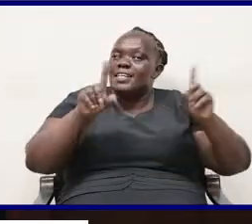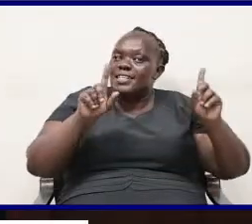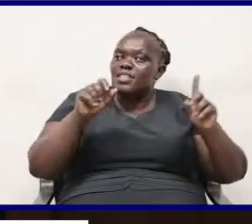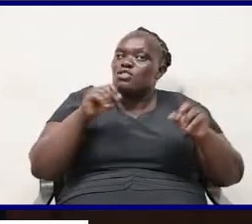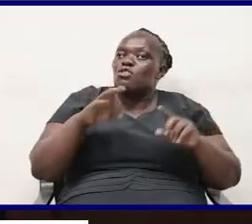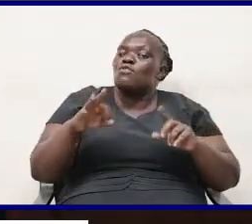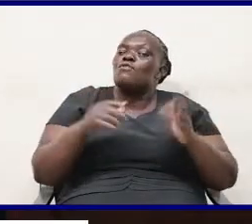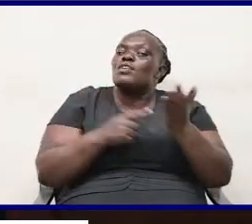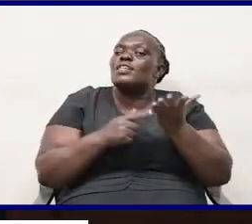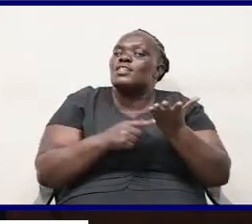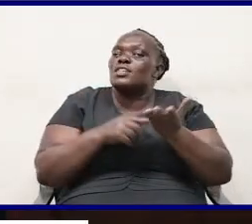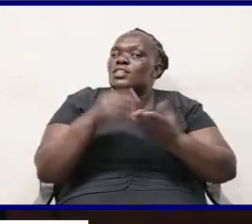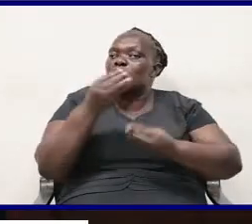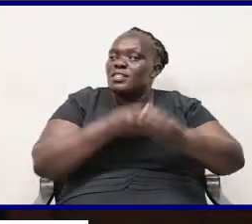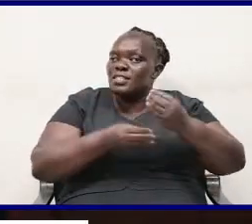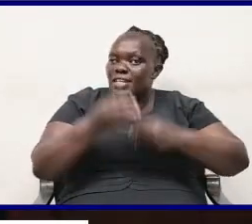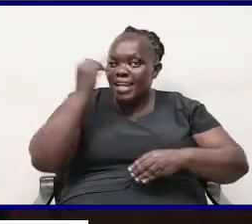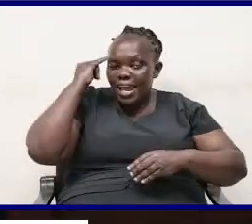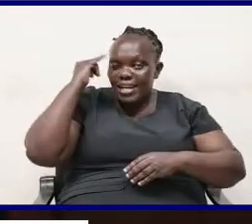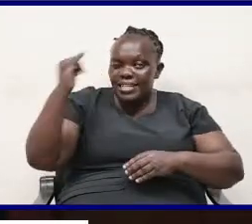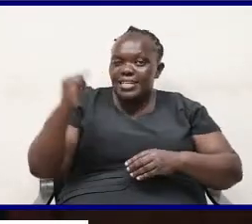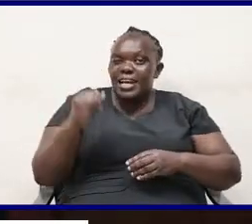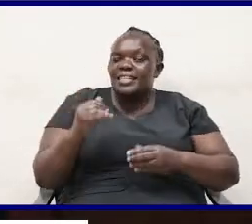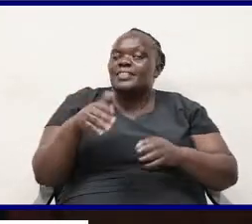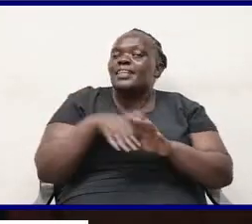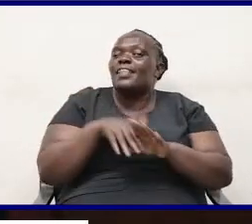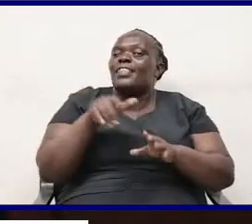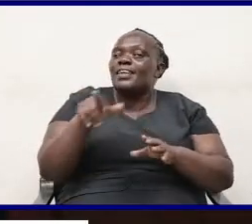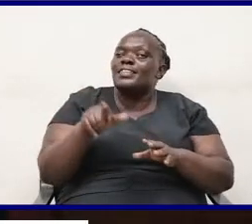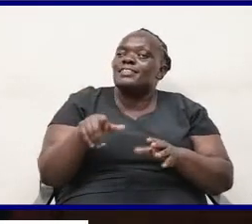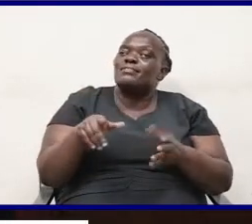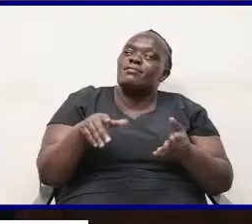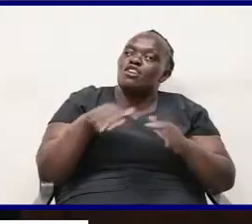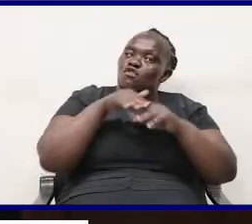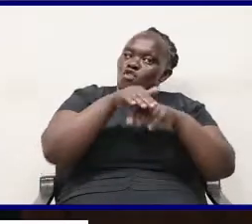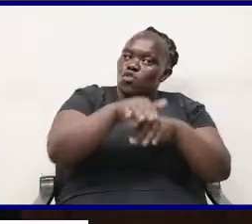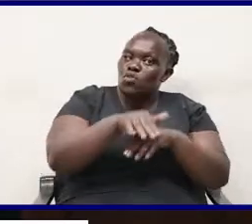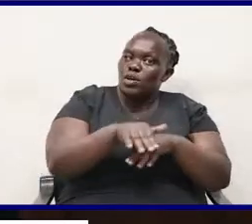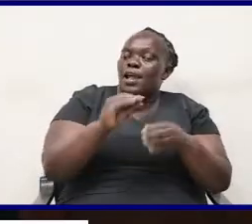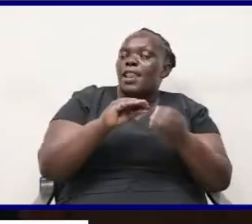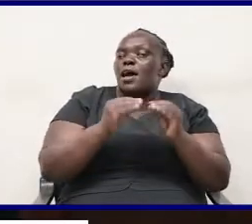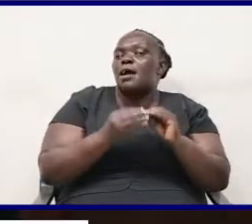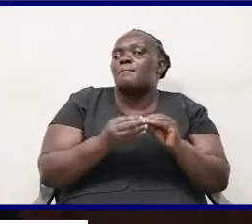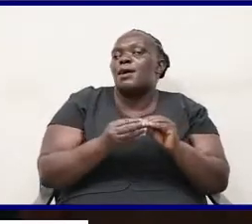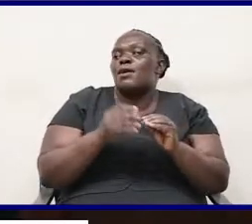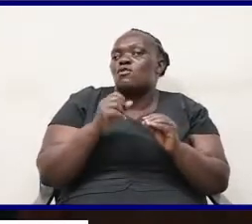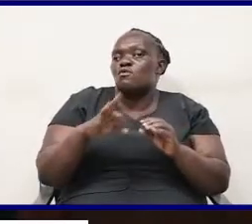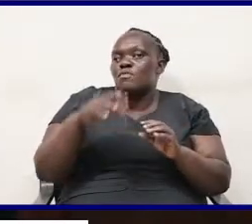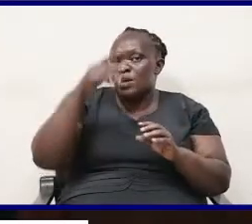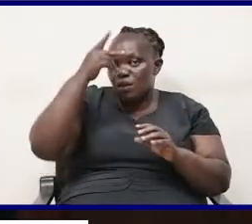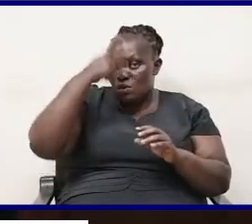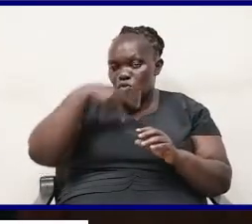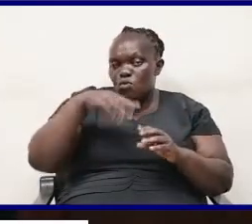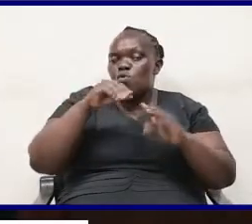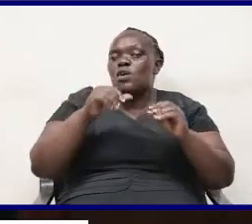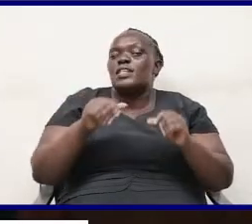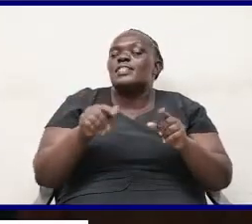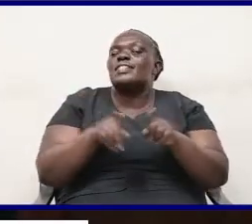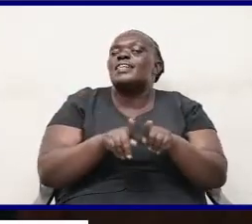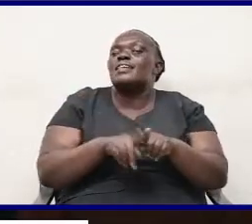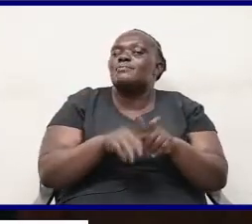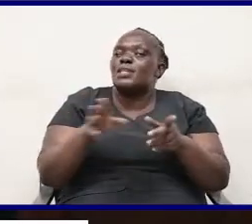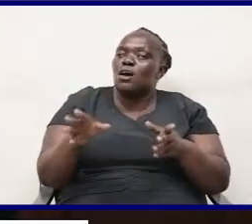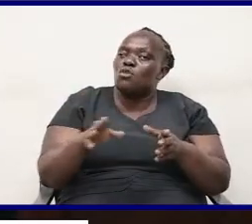of digital trade initiatives for the youth? So is it by tracking the number of or the quality, or is it